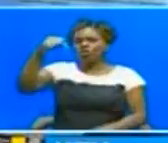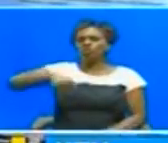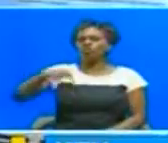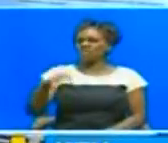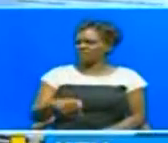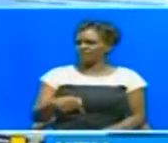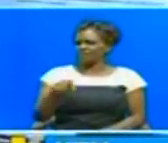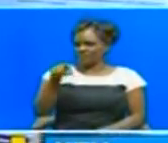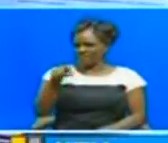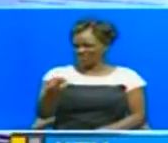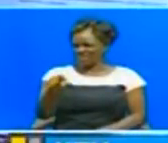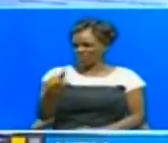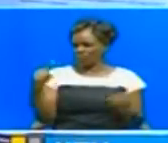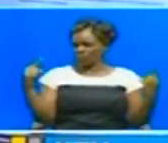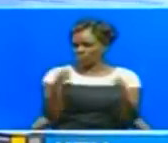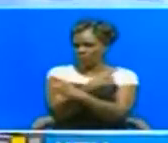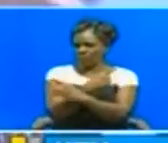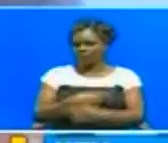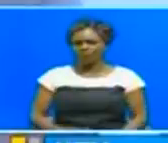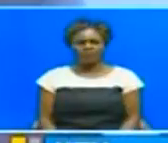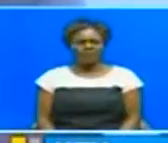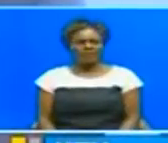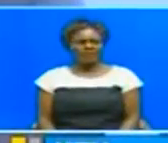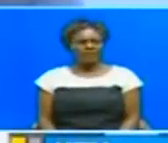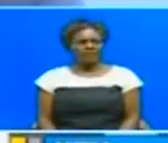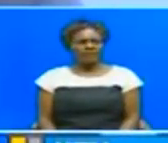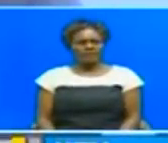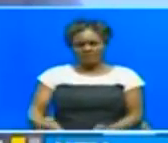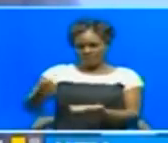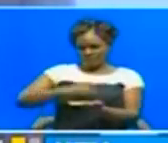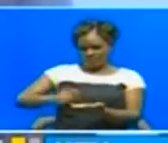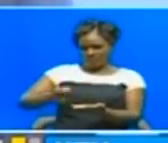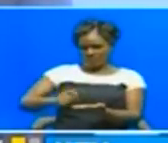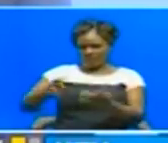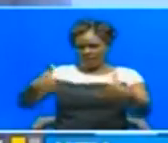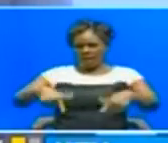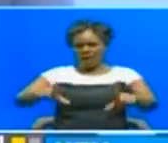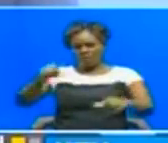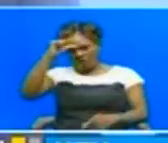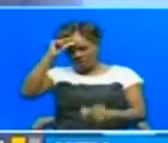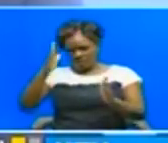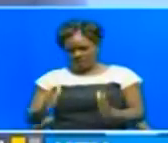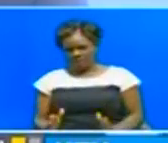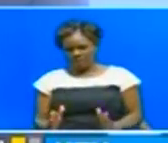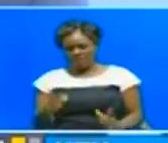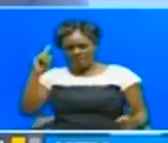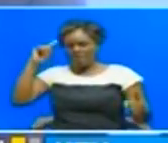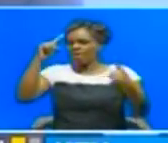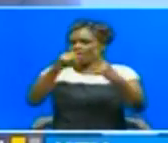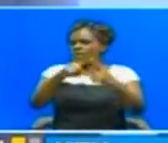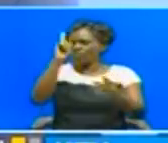they seemed to be reading from a different script. A signing, allowing the governors to sign, is for purposes